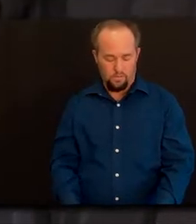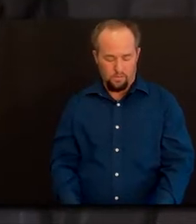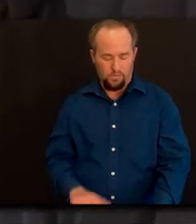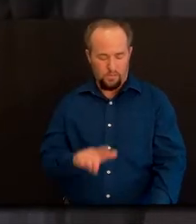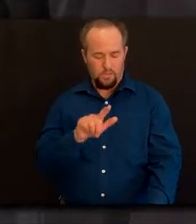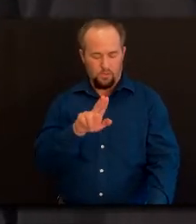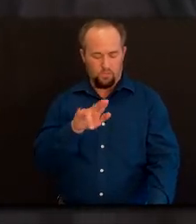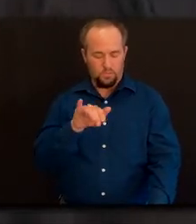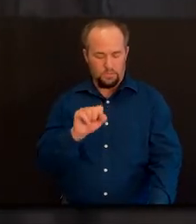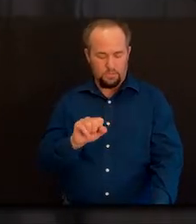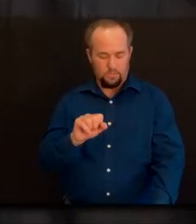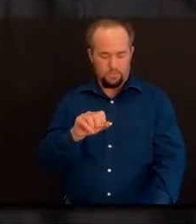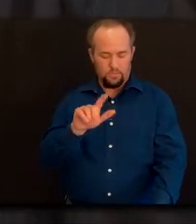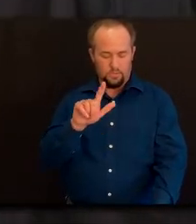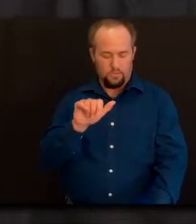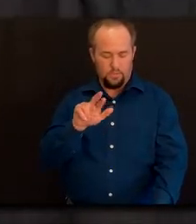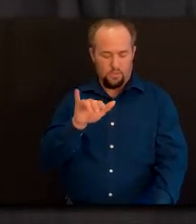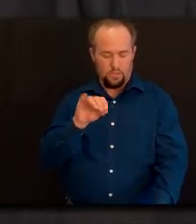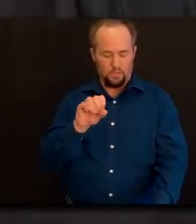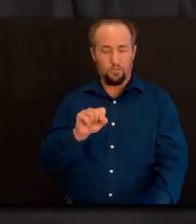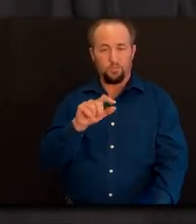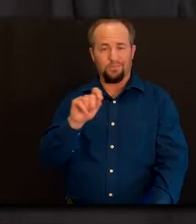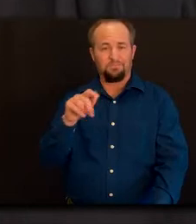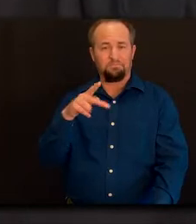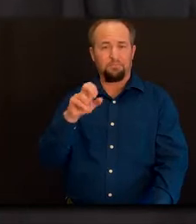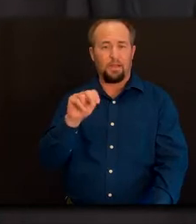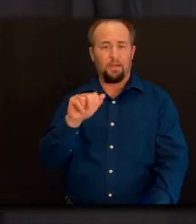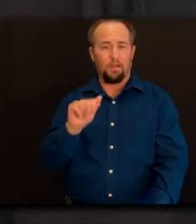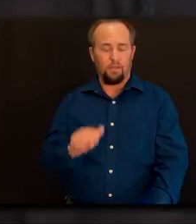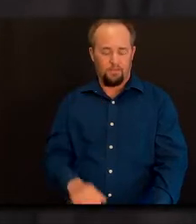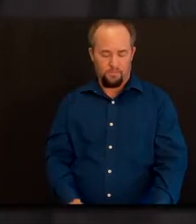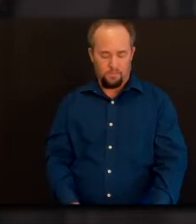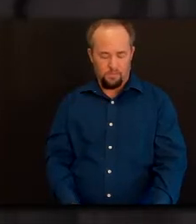Luis Edilberto Larios Pena.